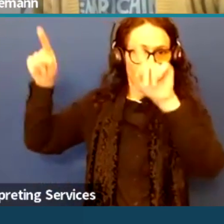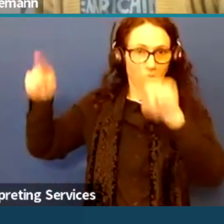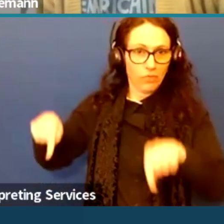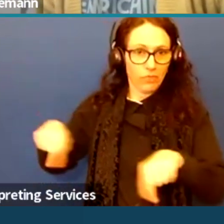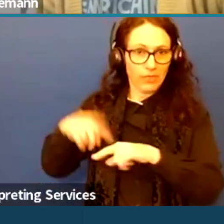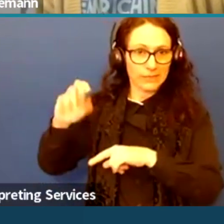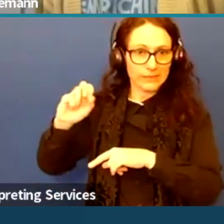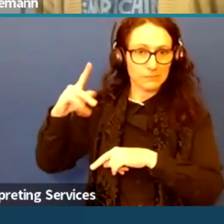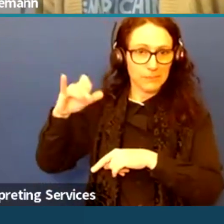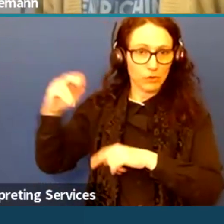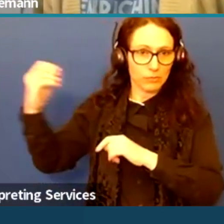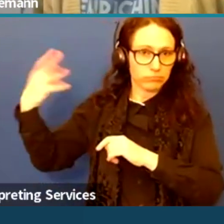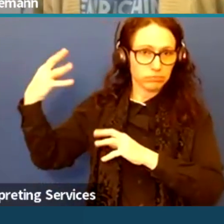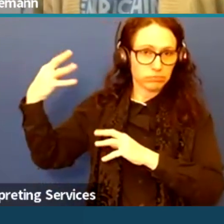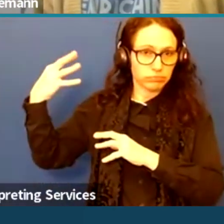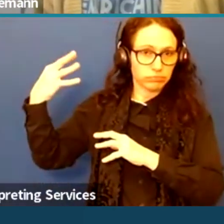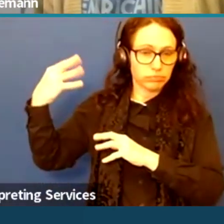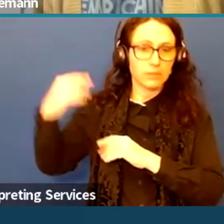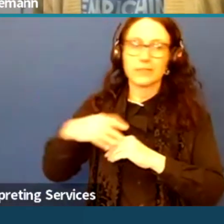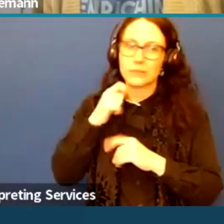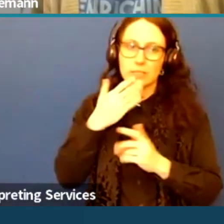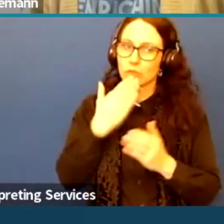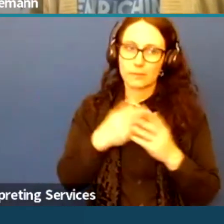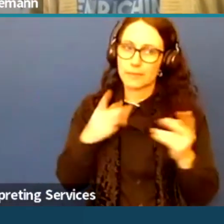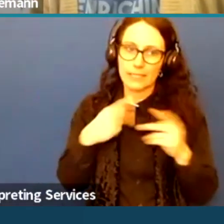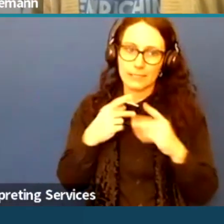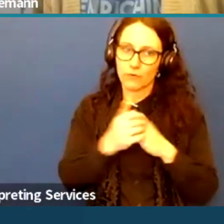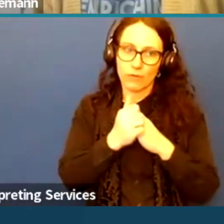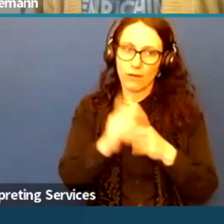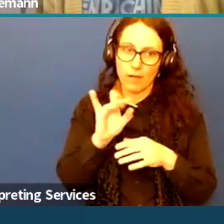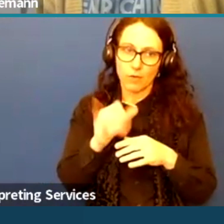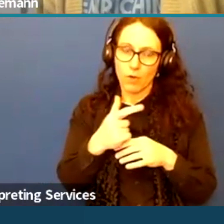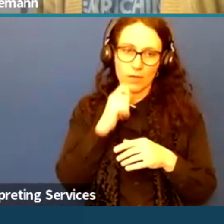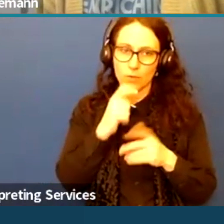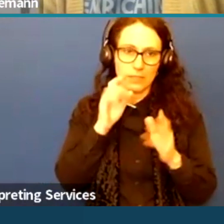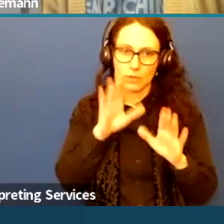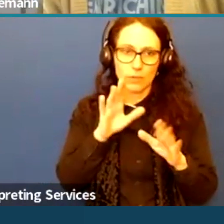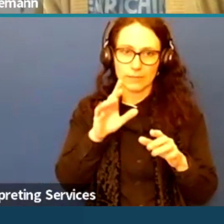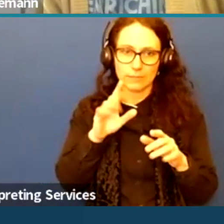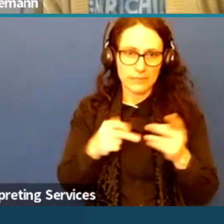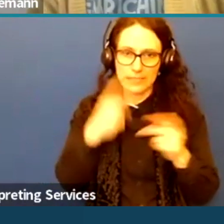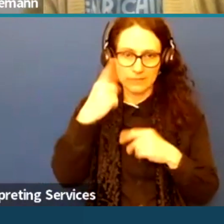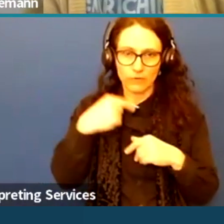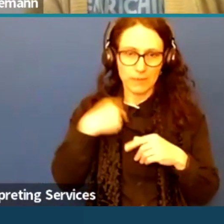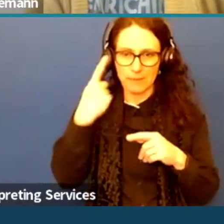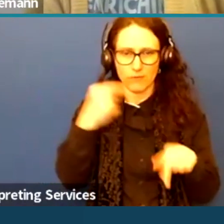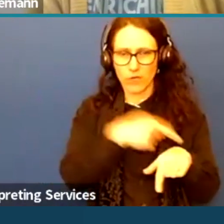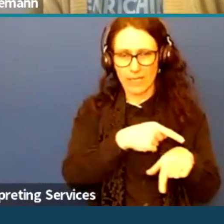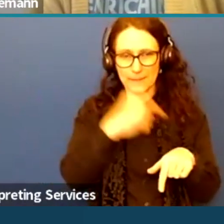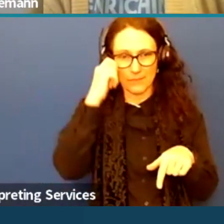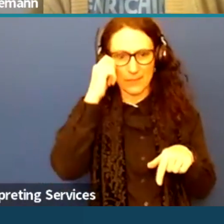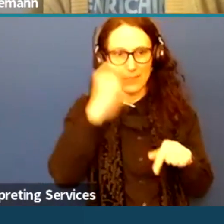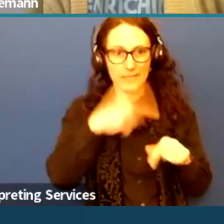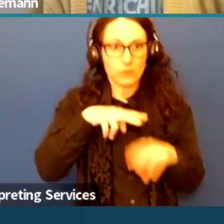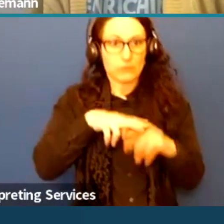good spot for a guide dog. I mean, it wasn't a great spot for me, but for him, he was sitting up the